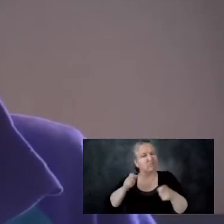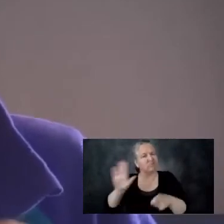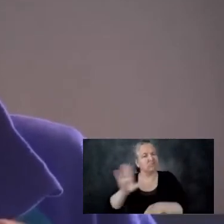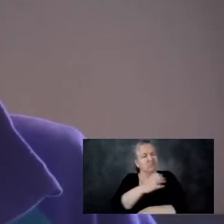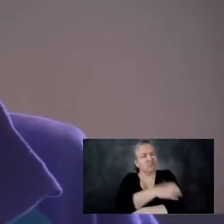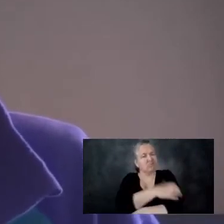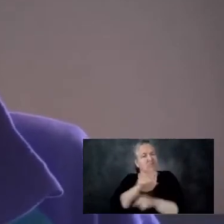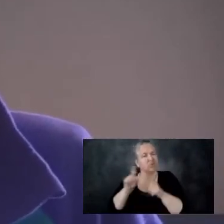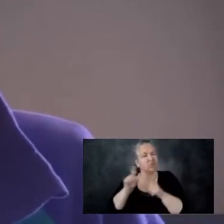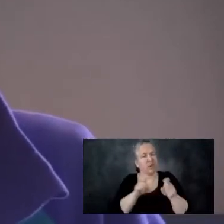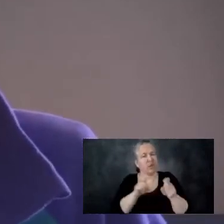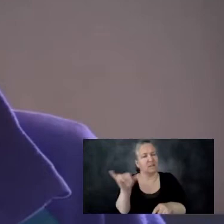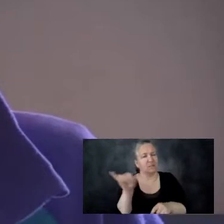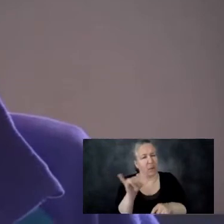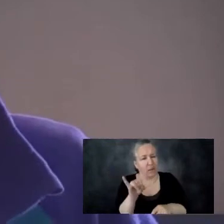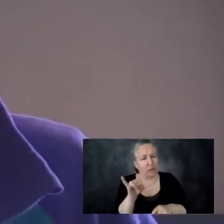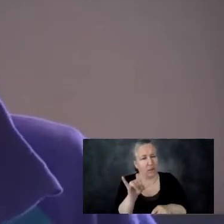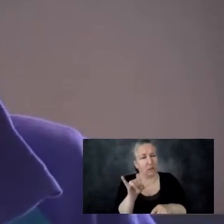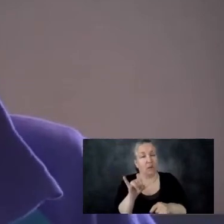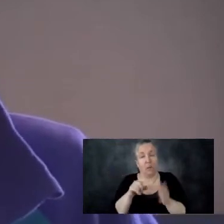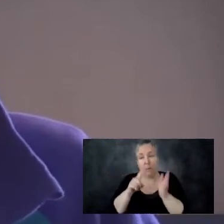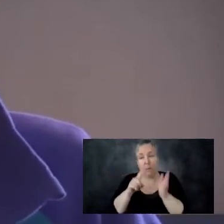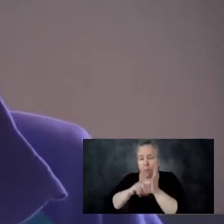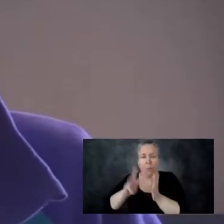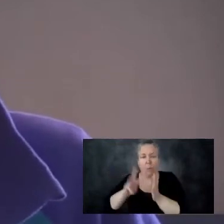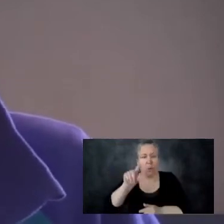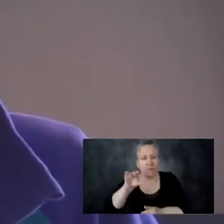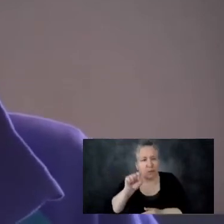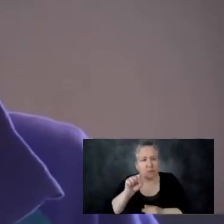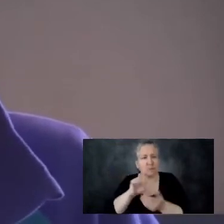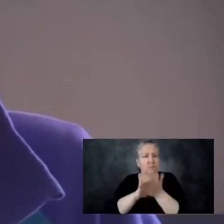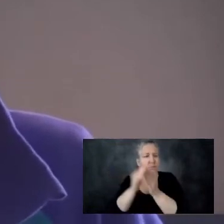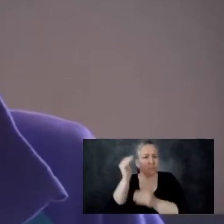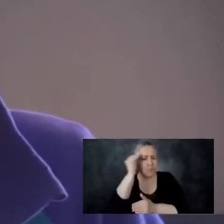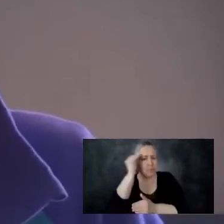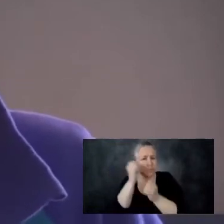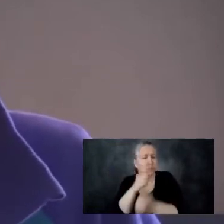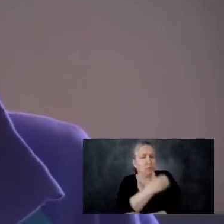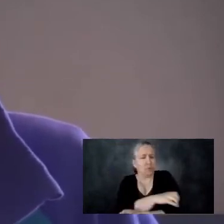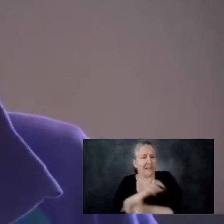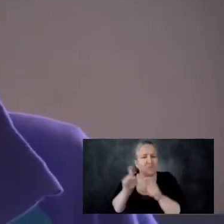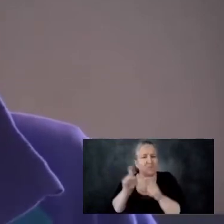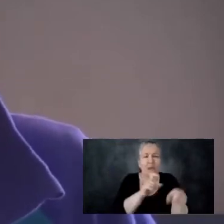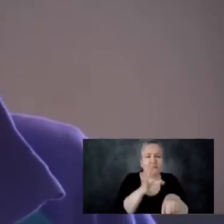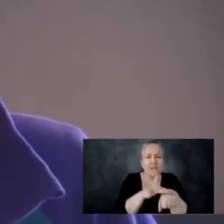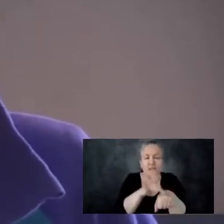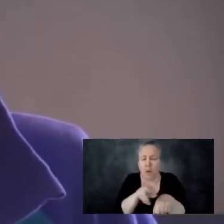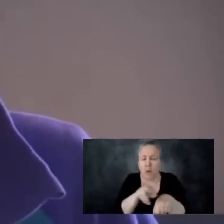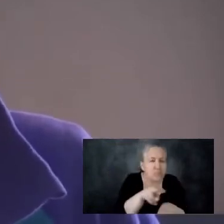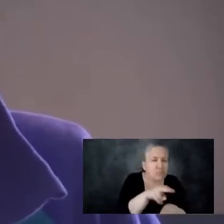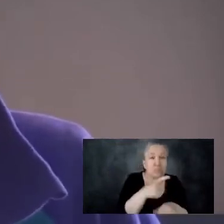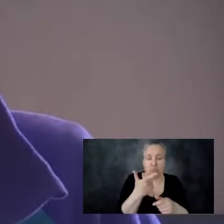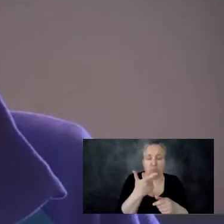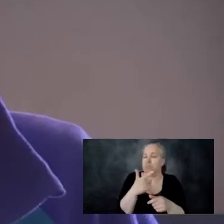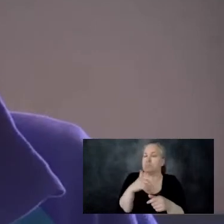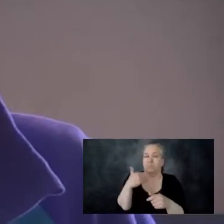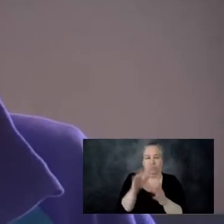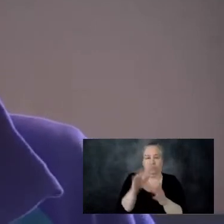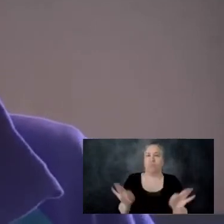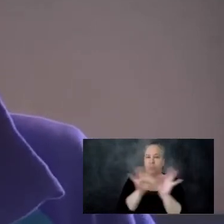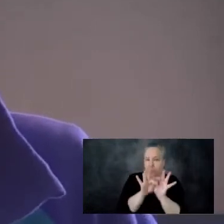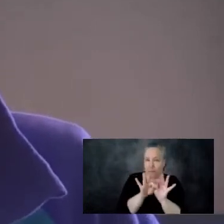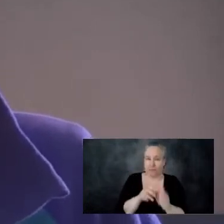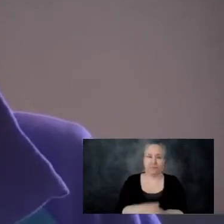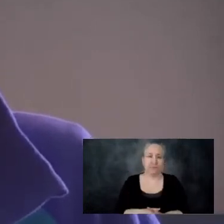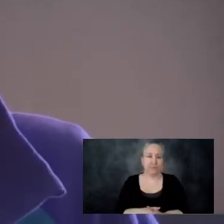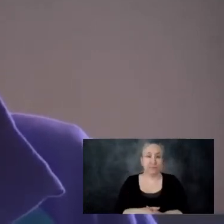well. And so looking at websites, familiarizing yourself with clinical trials that are available are extremely important. I